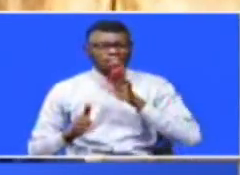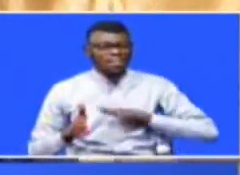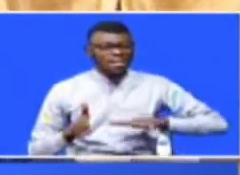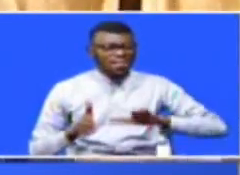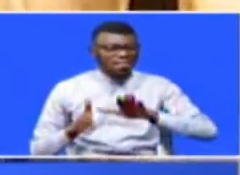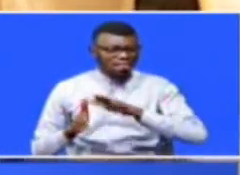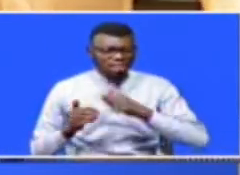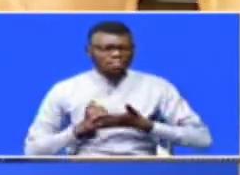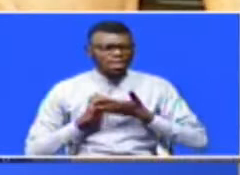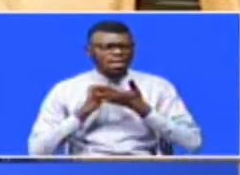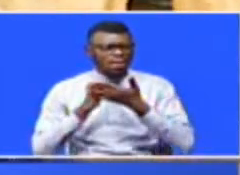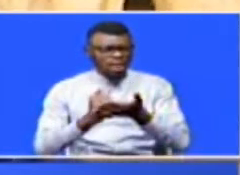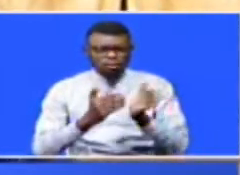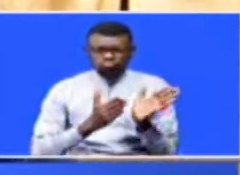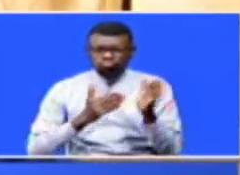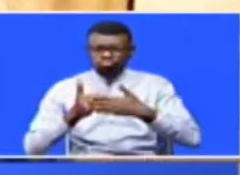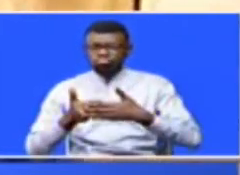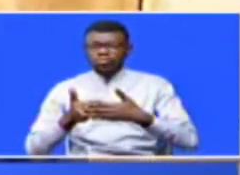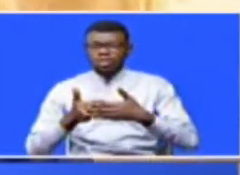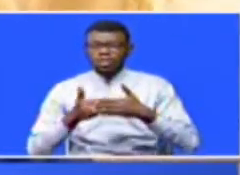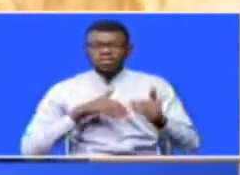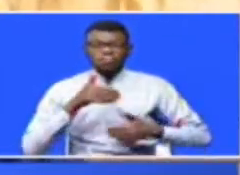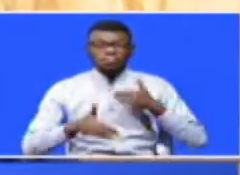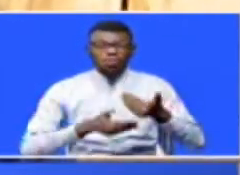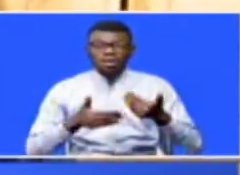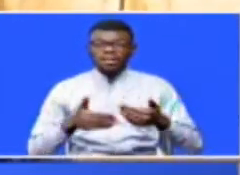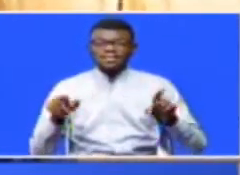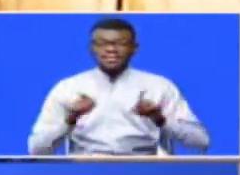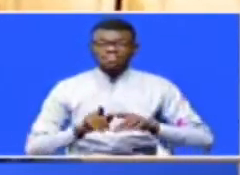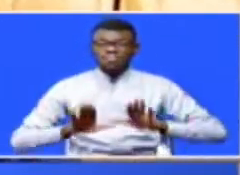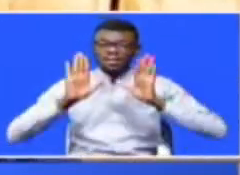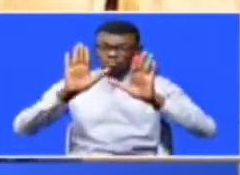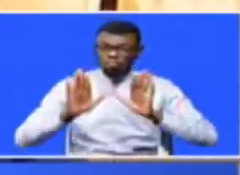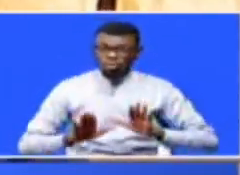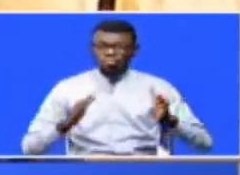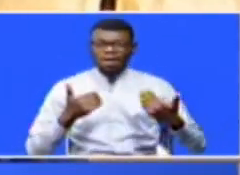lengthy rehabilitation process, which includes the importance of key installations such